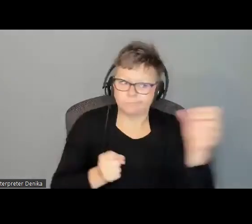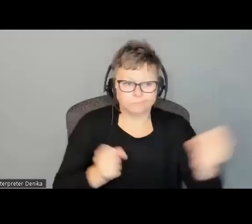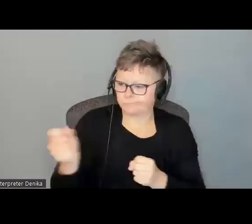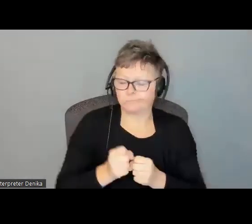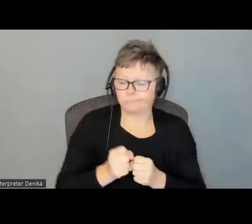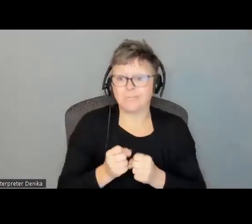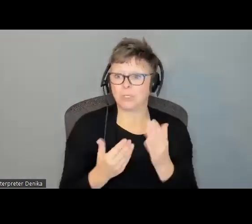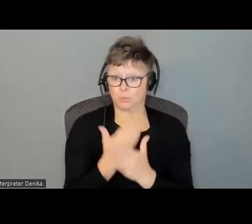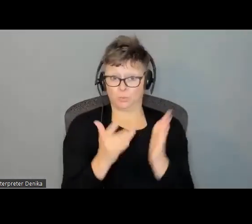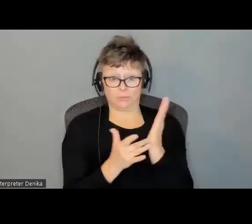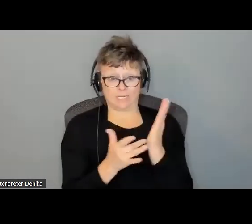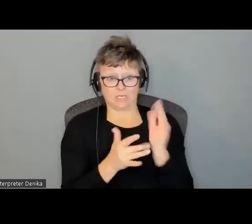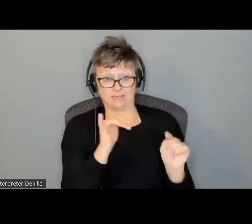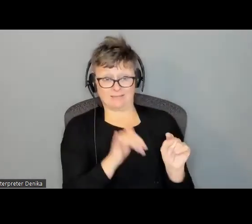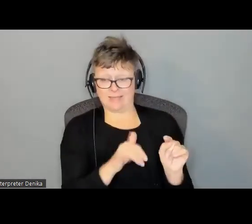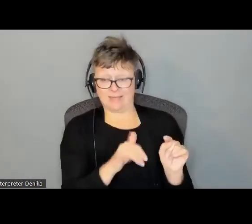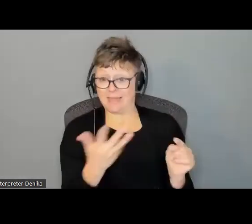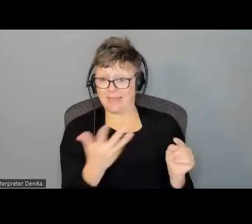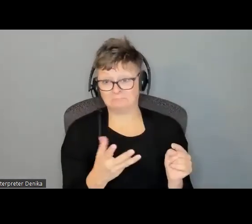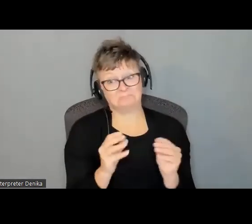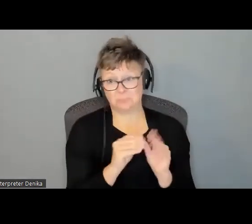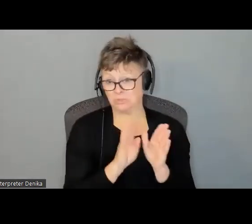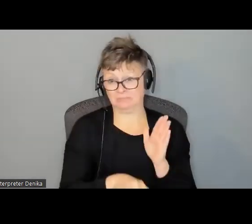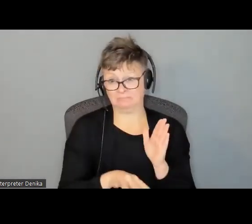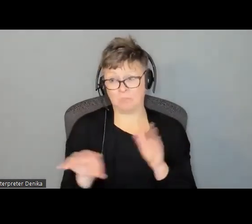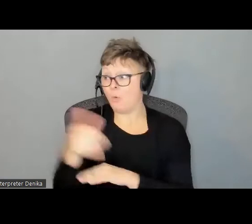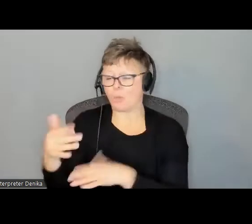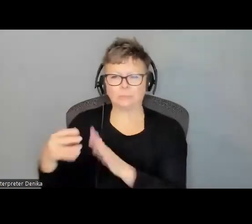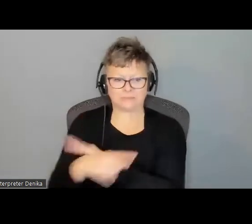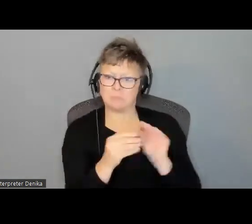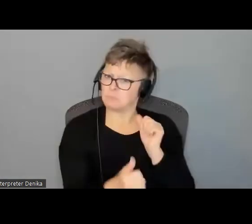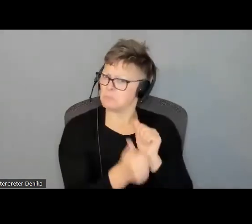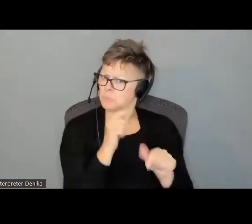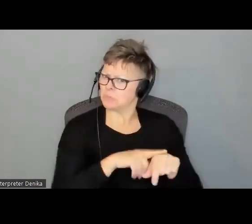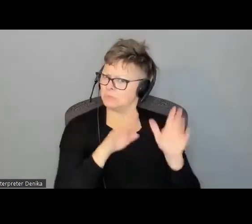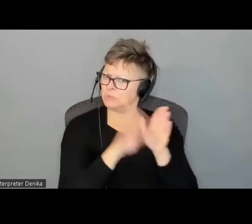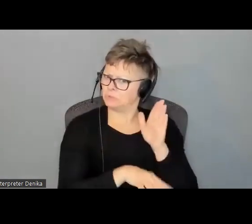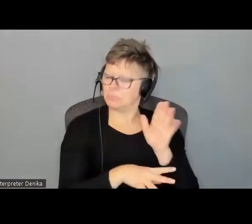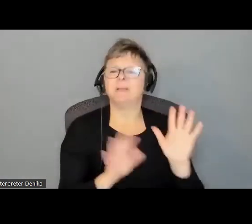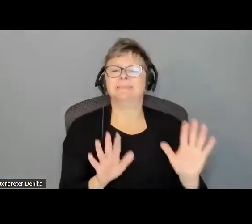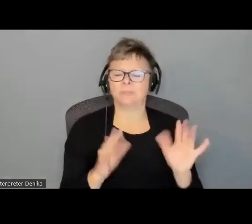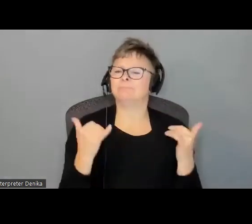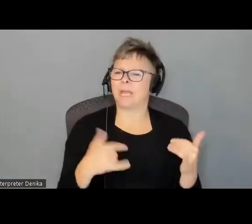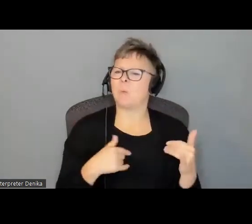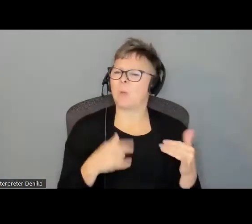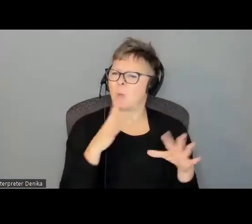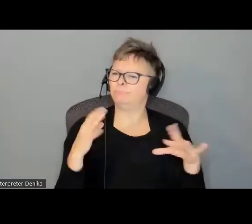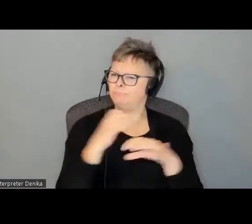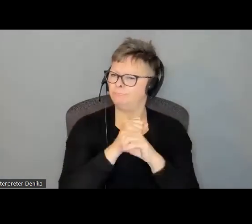than some of the traditional products as well. But I'm going to close this off just at this point, and I just